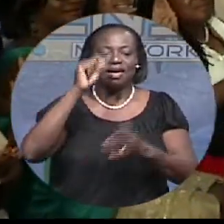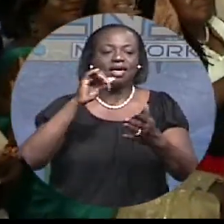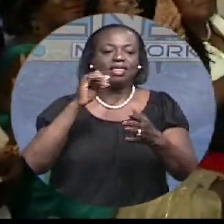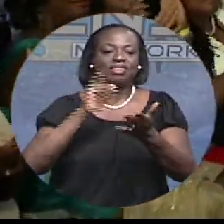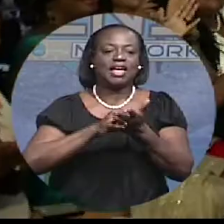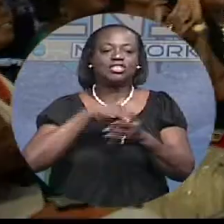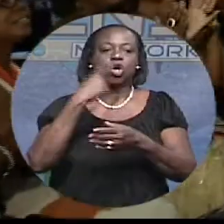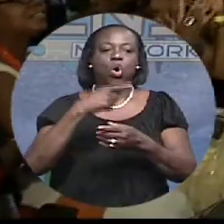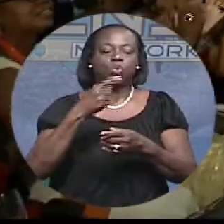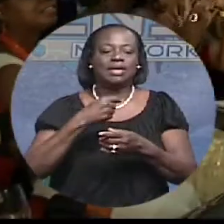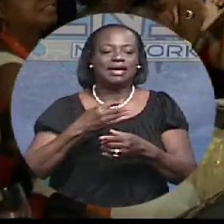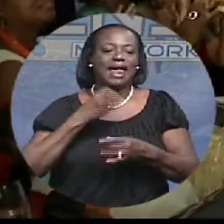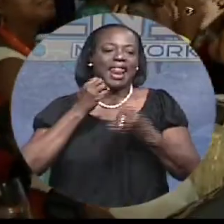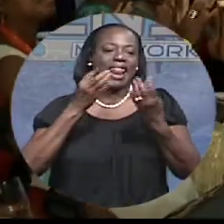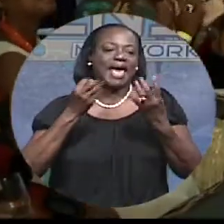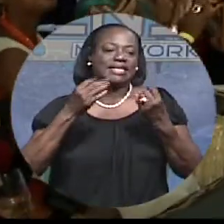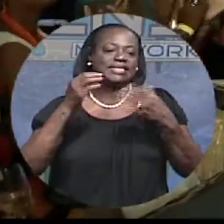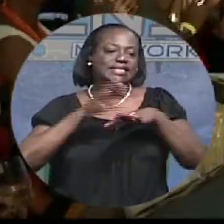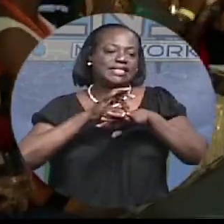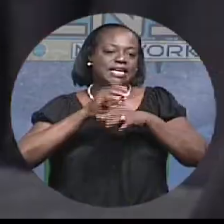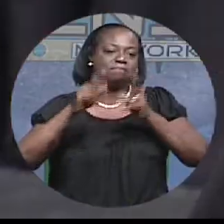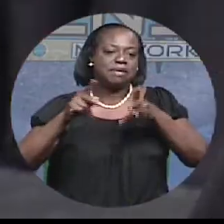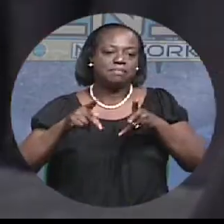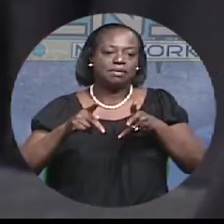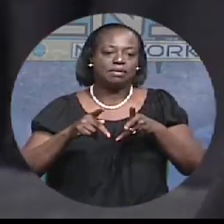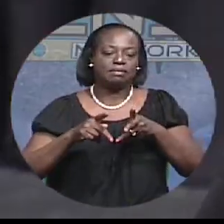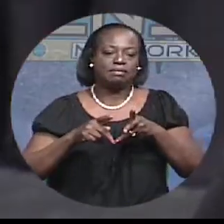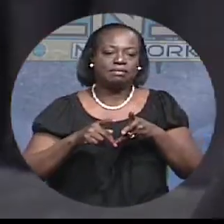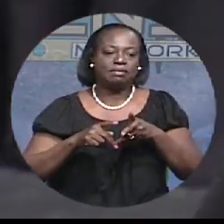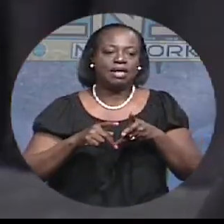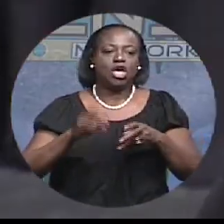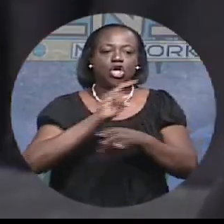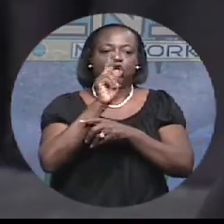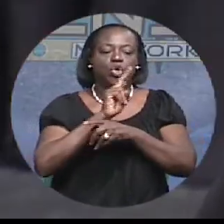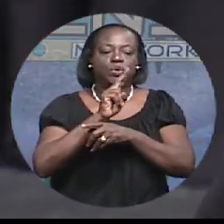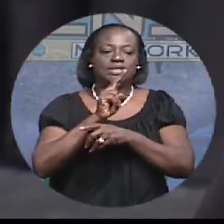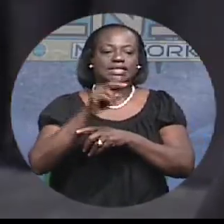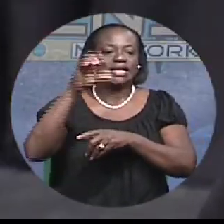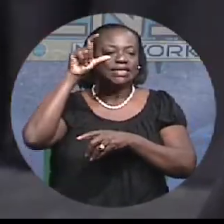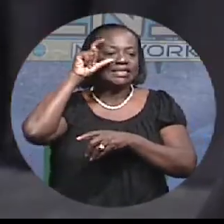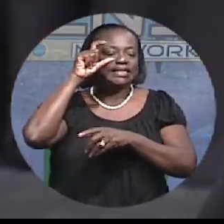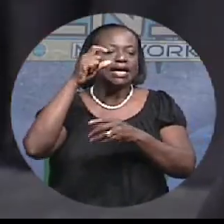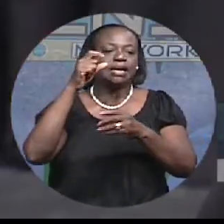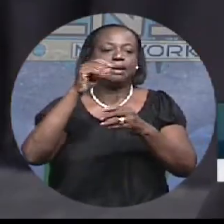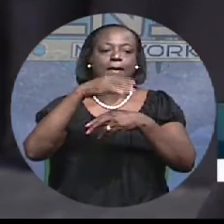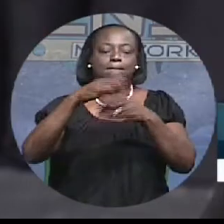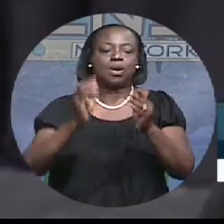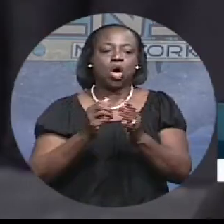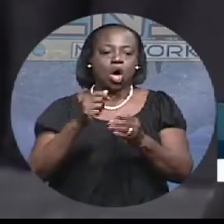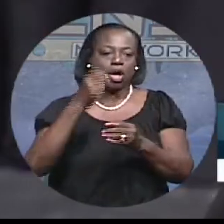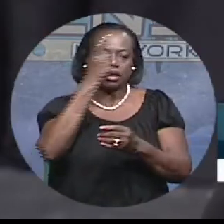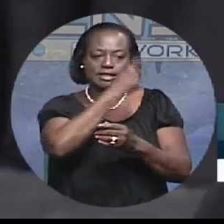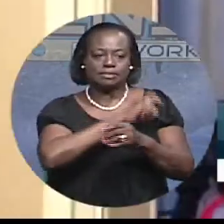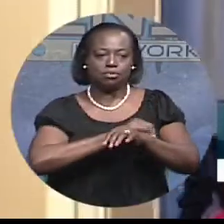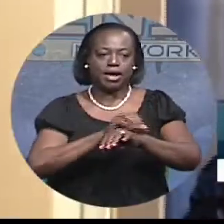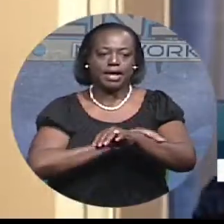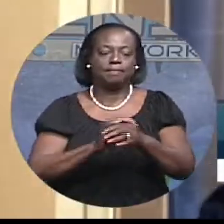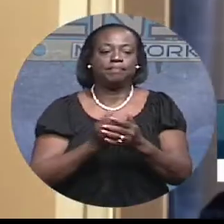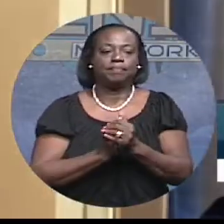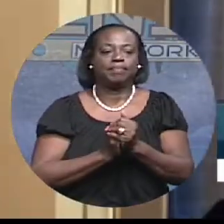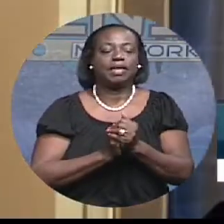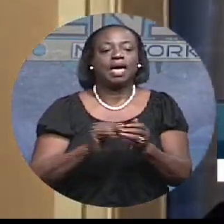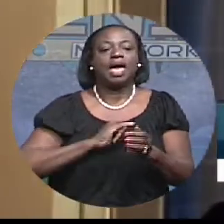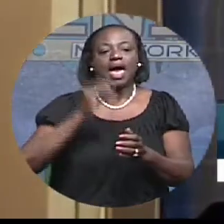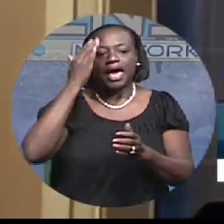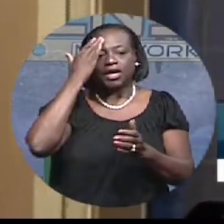to wear sunblock when they go to the beach, and that's not true. I know what it takes to be Miss Bahamas, and that is to walk worthy of the crown.